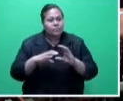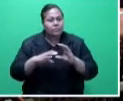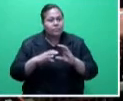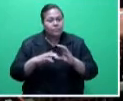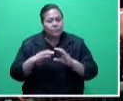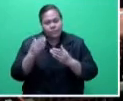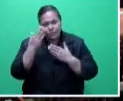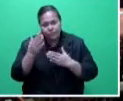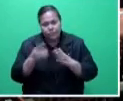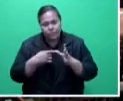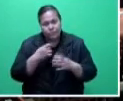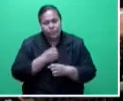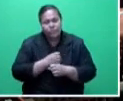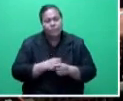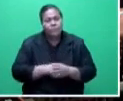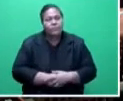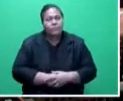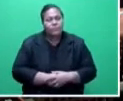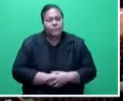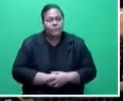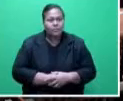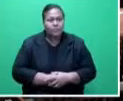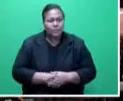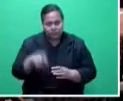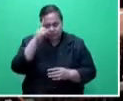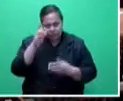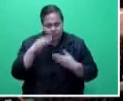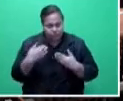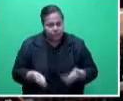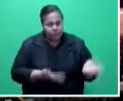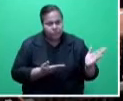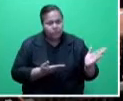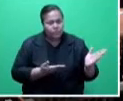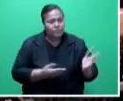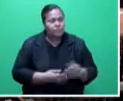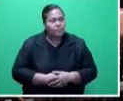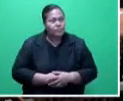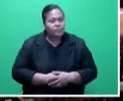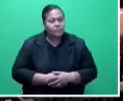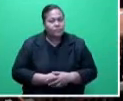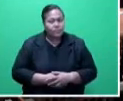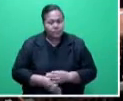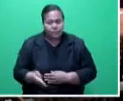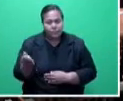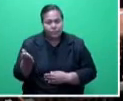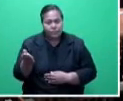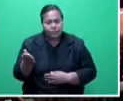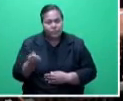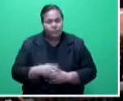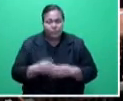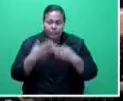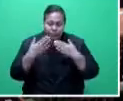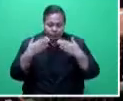the Honourable Ayaz Syed Qayyum, to move his motion. You have the floor, sir. Thank you, Mr. Speaker, sir.